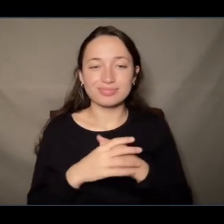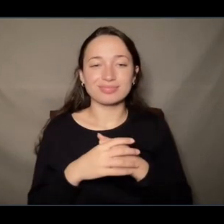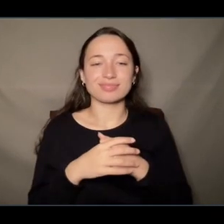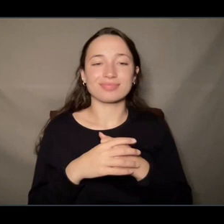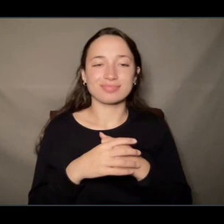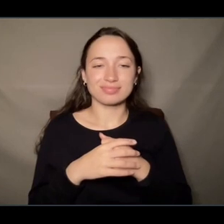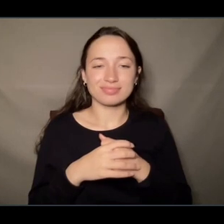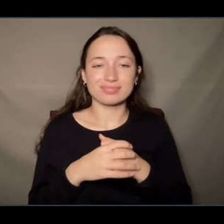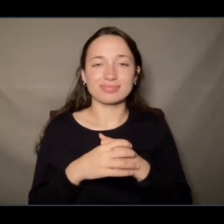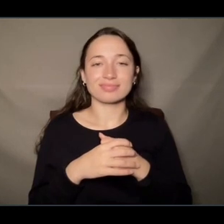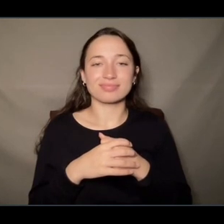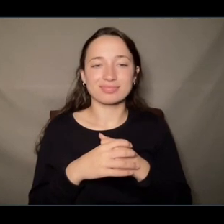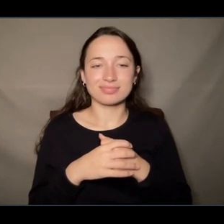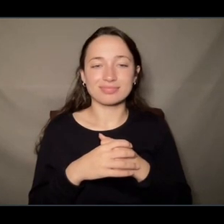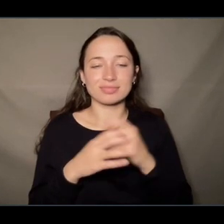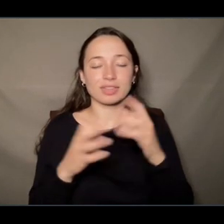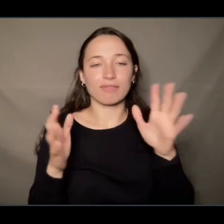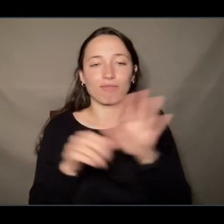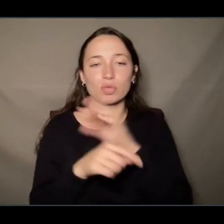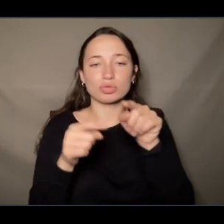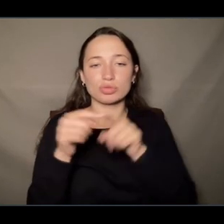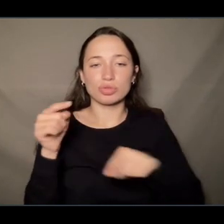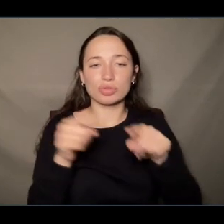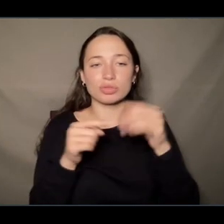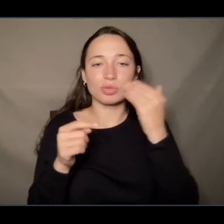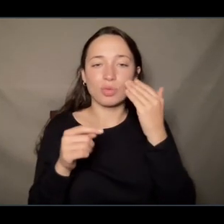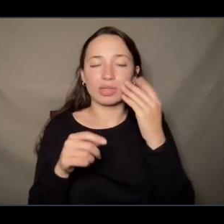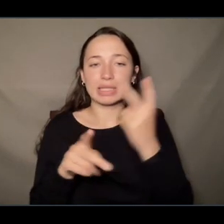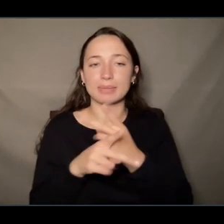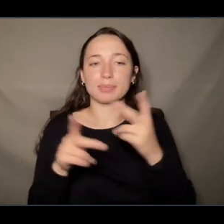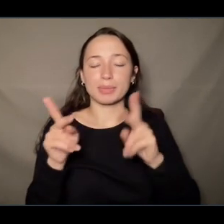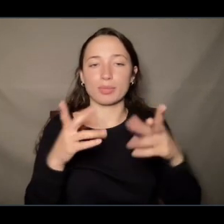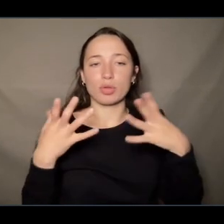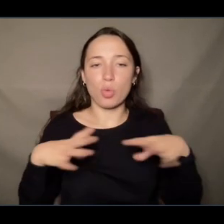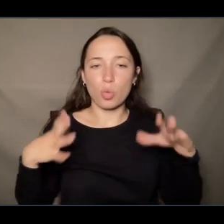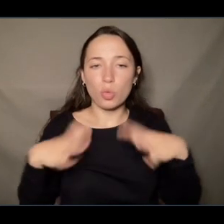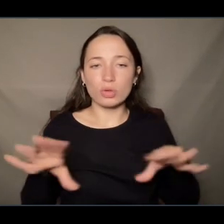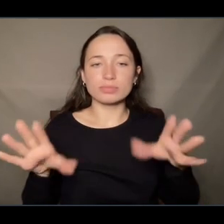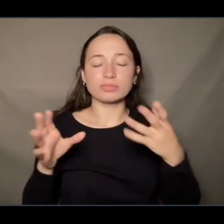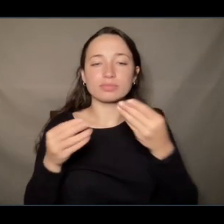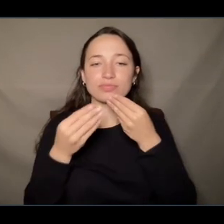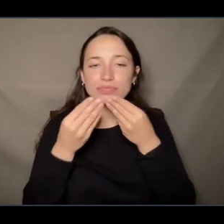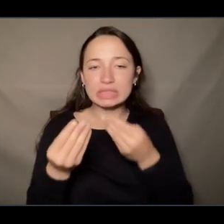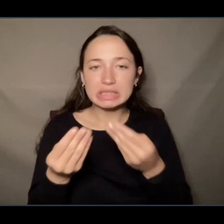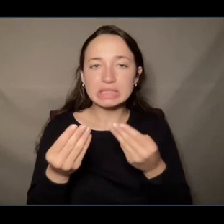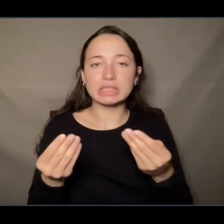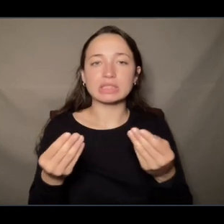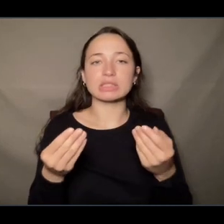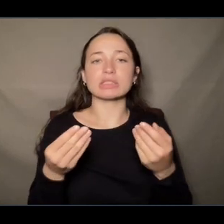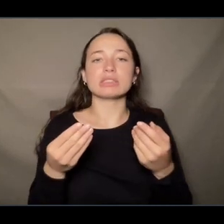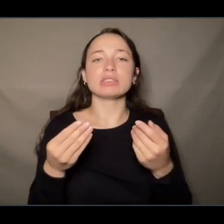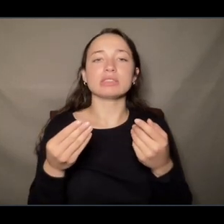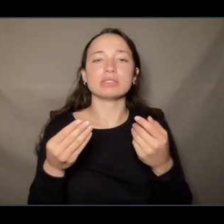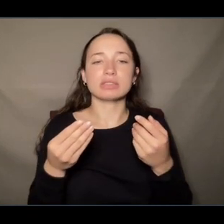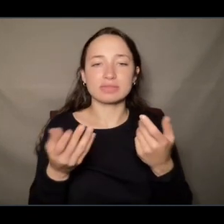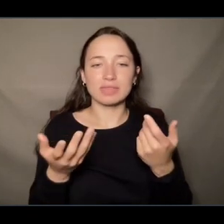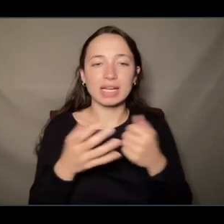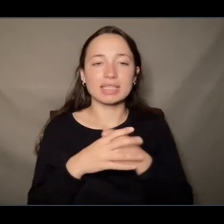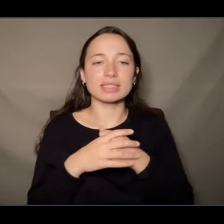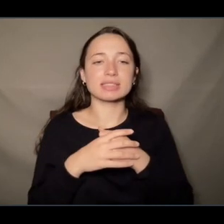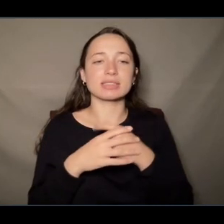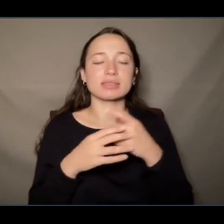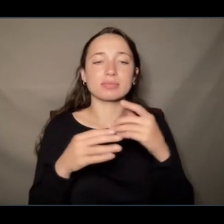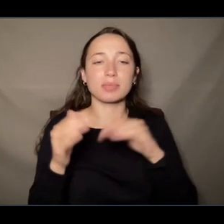so cool. It's just full circle, you know. So it's keeping people clothed and keeping people